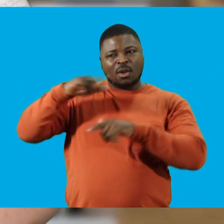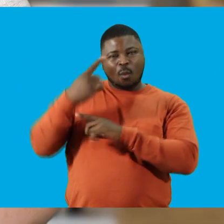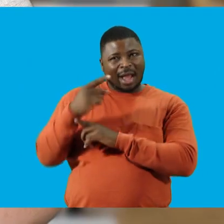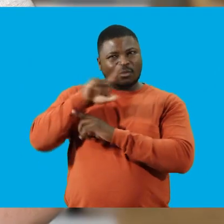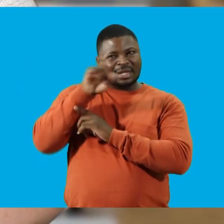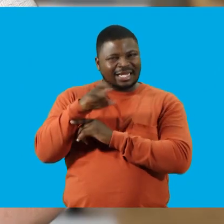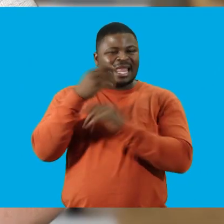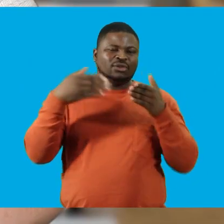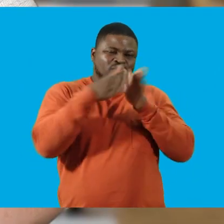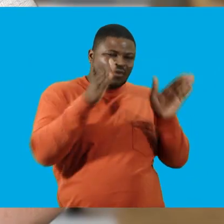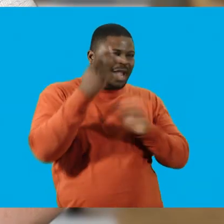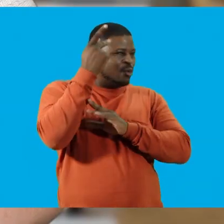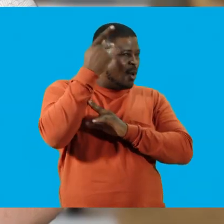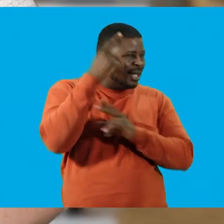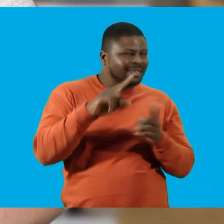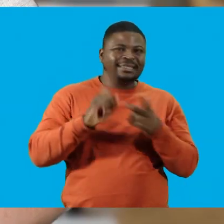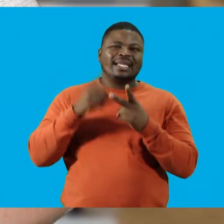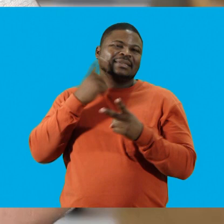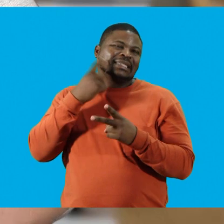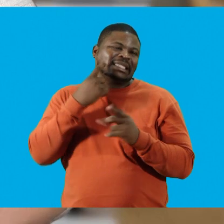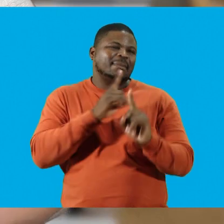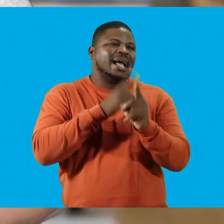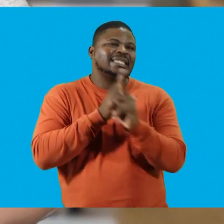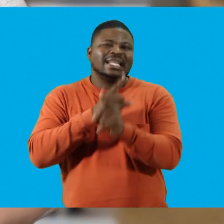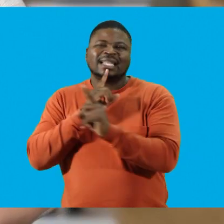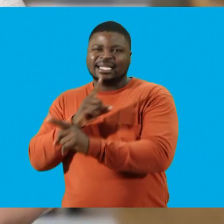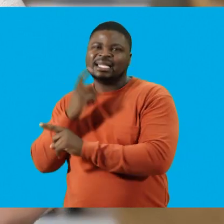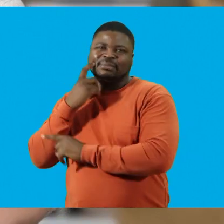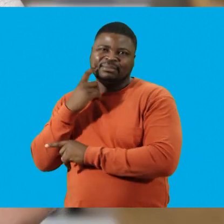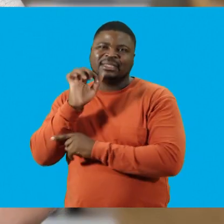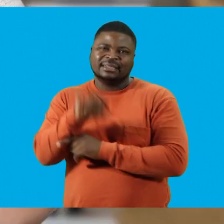general knowledge and easy answers, easy